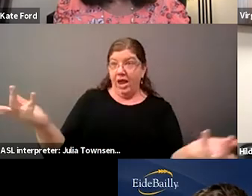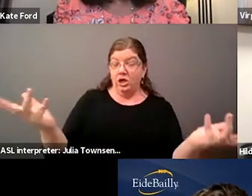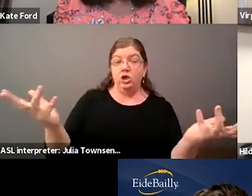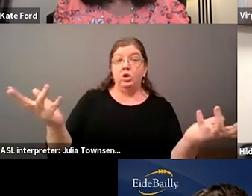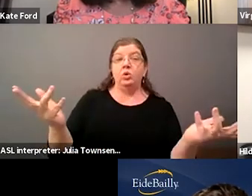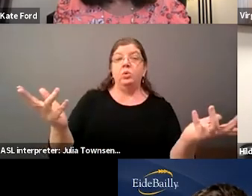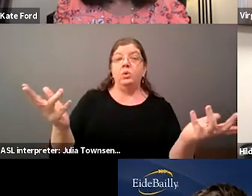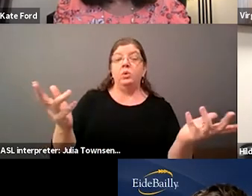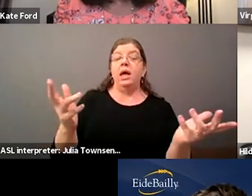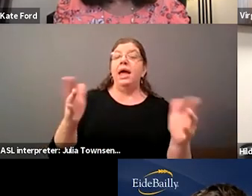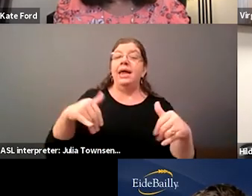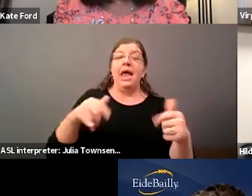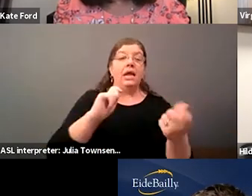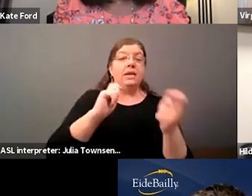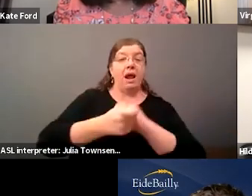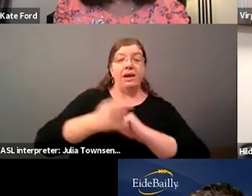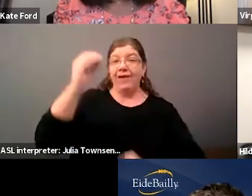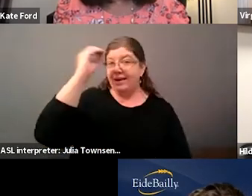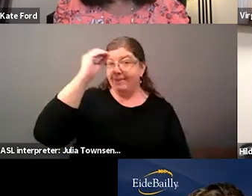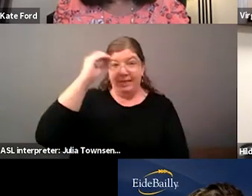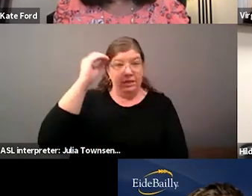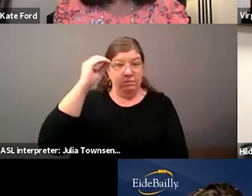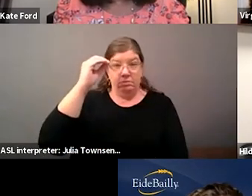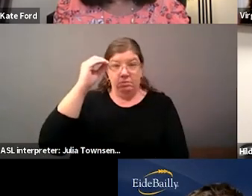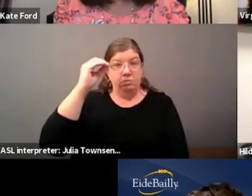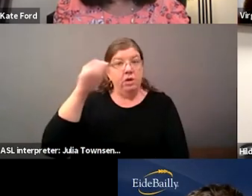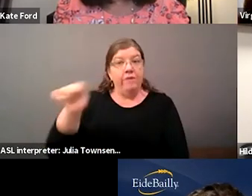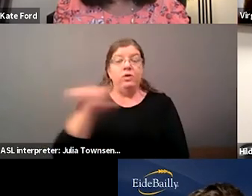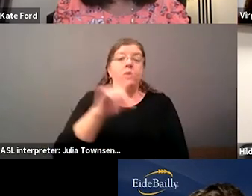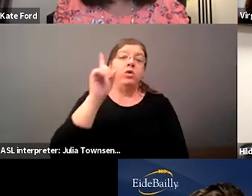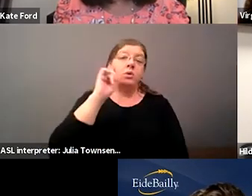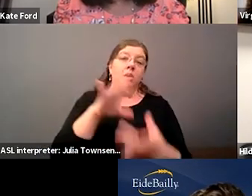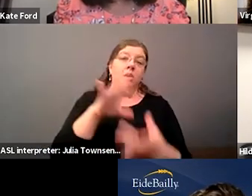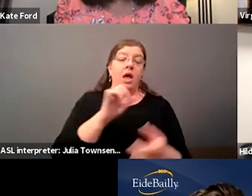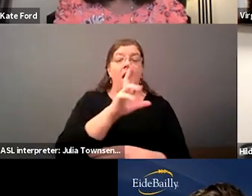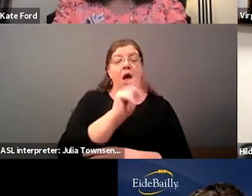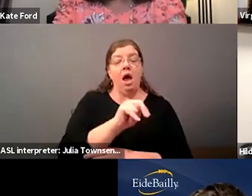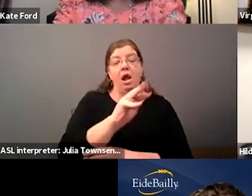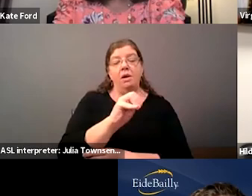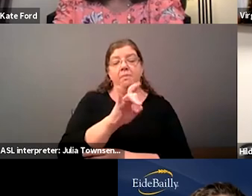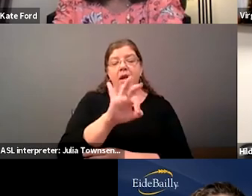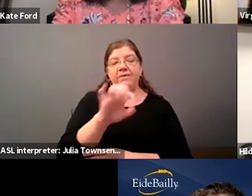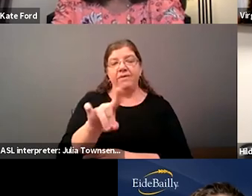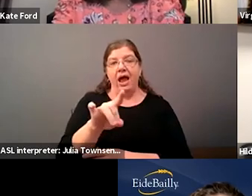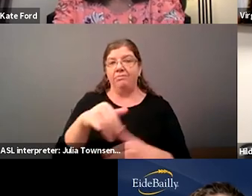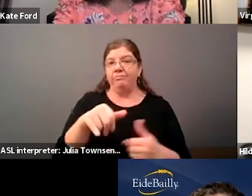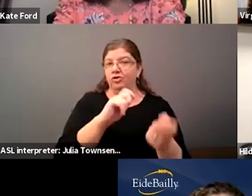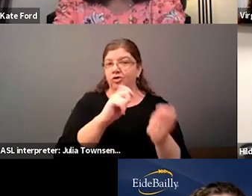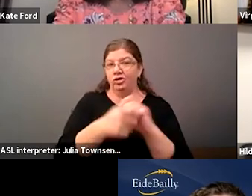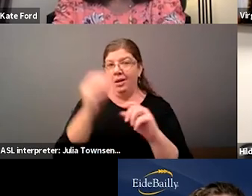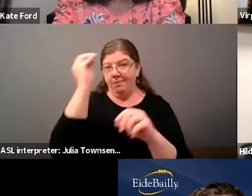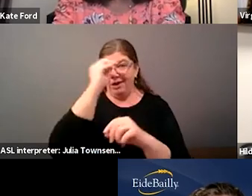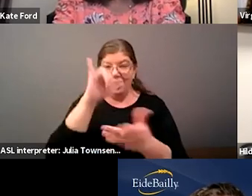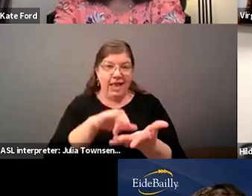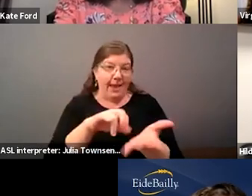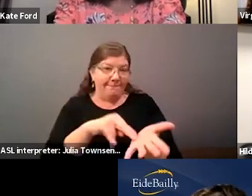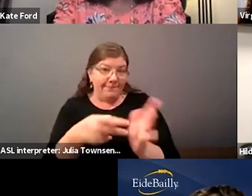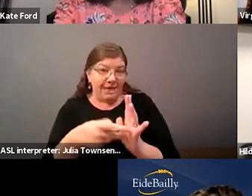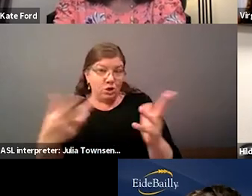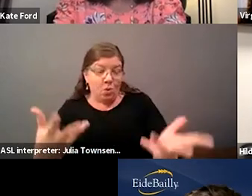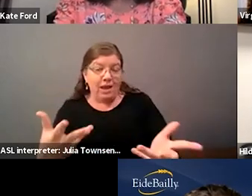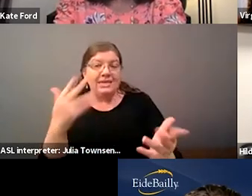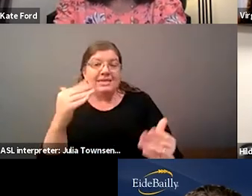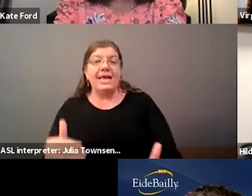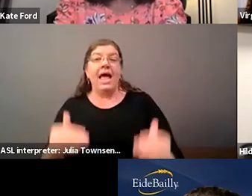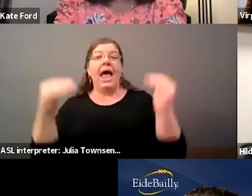an unmodified opinion if you've heard me talk about what an unmodified opinion is before you know that that is the highest